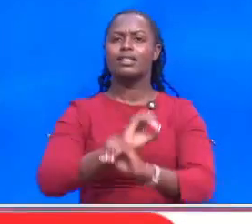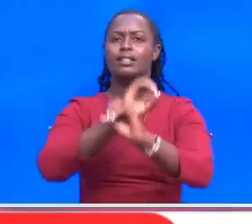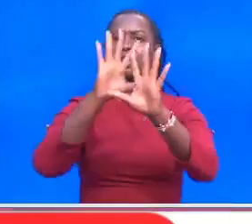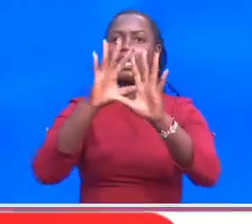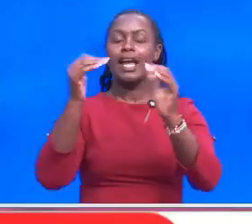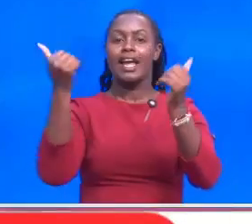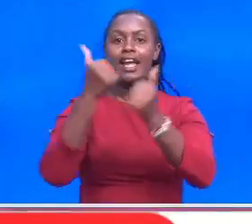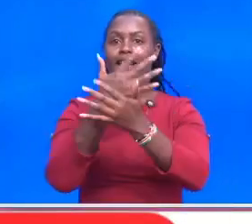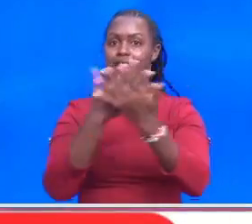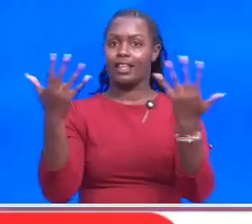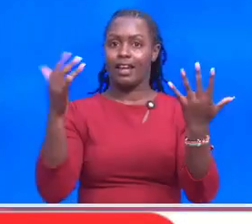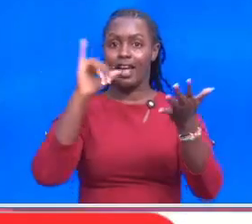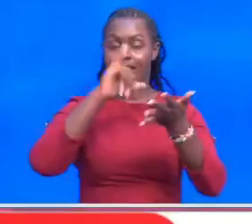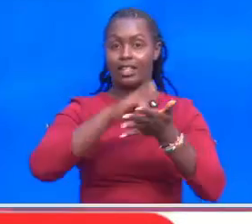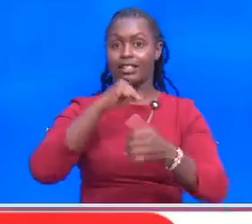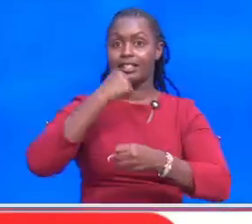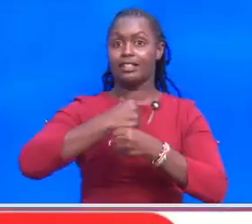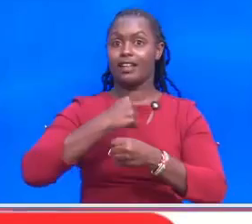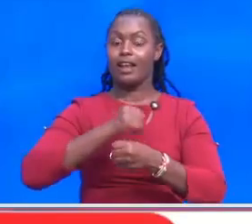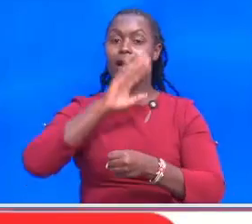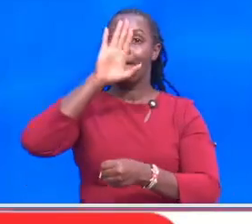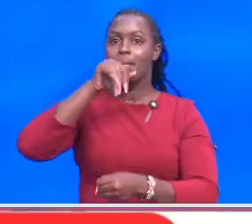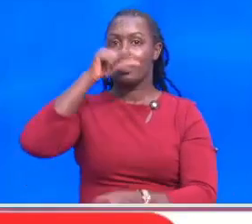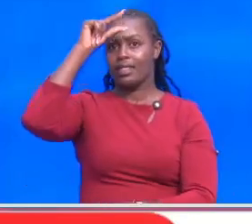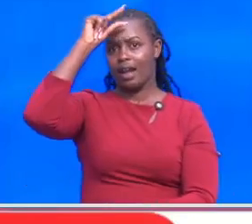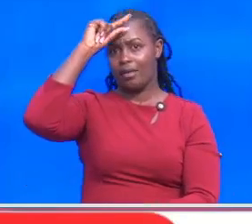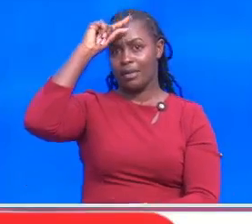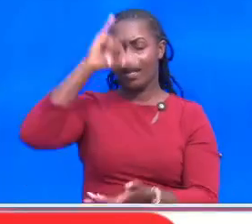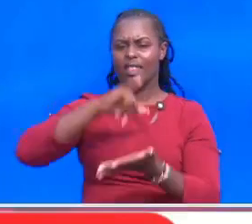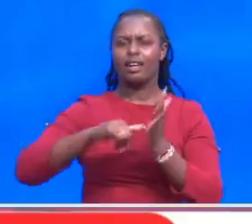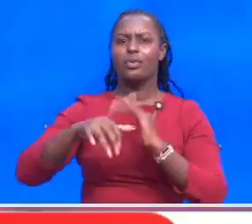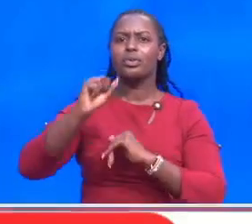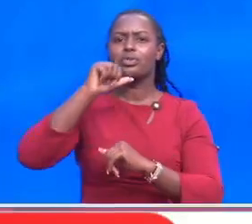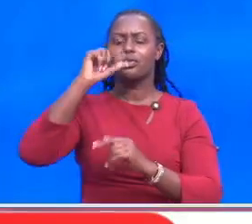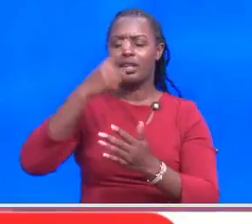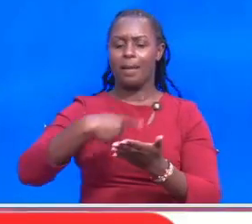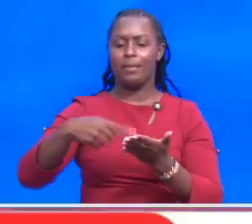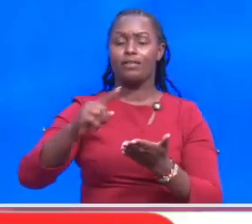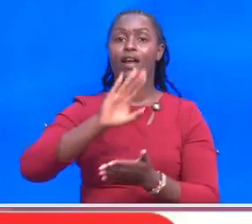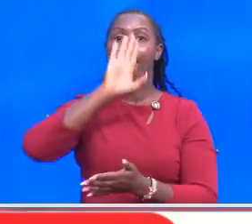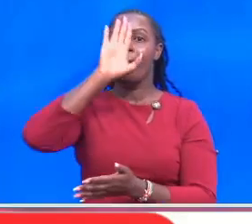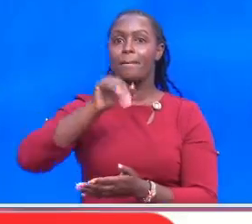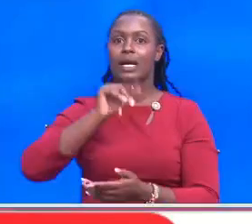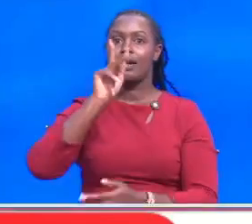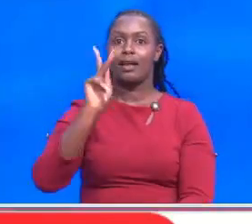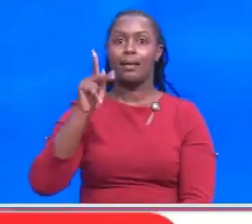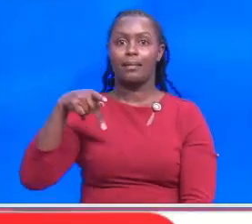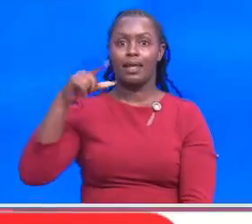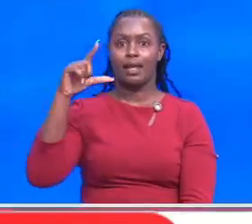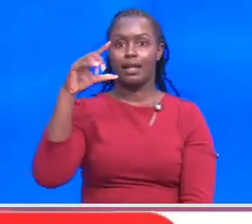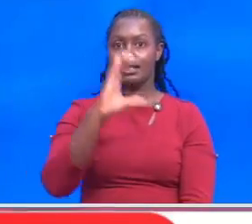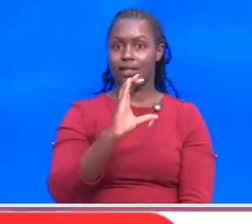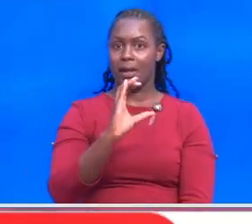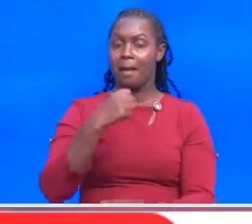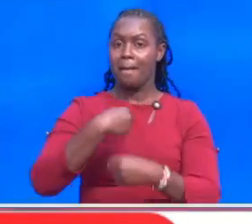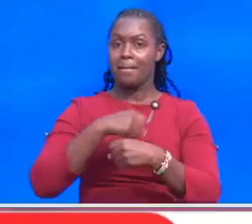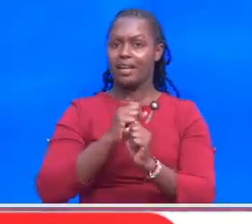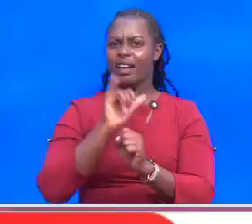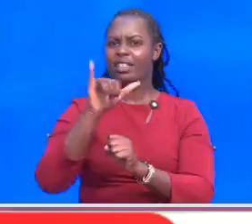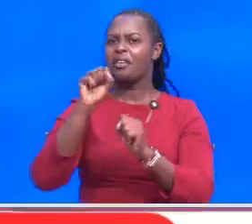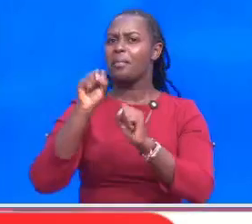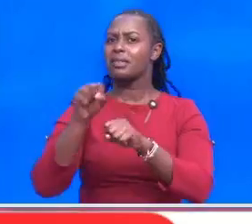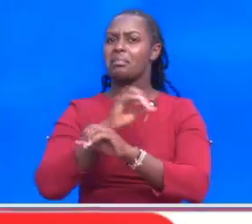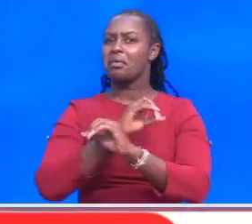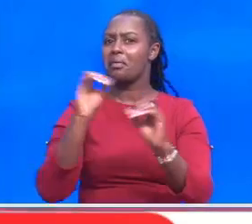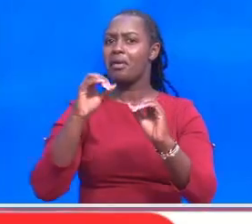reached by the government institutions, was not upheld by the power distributor, making it close to impossible for any audits